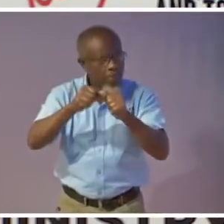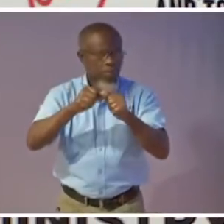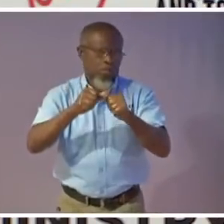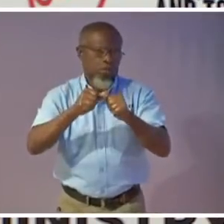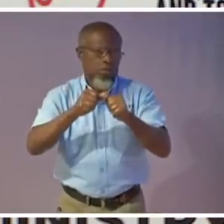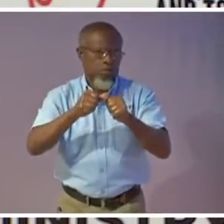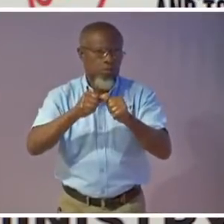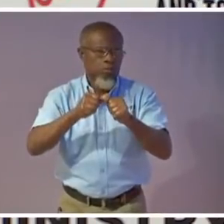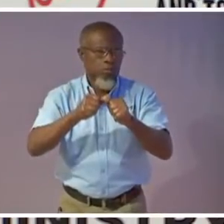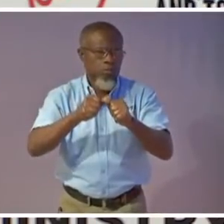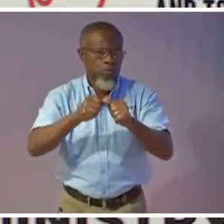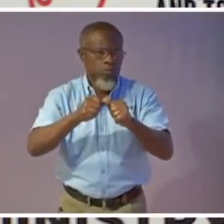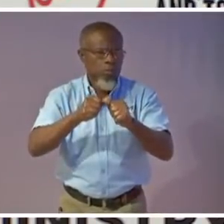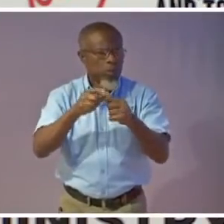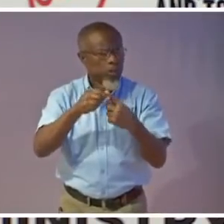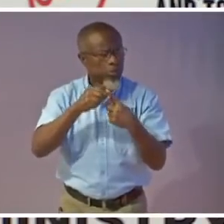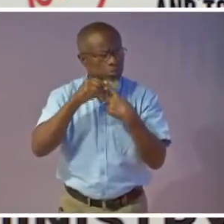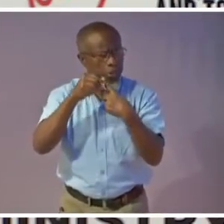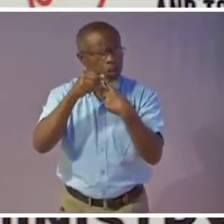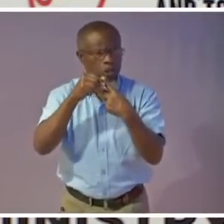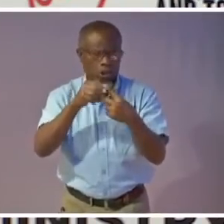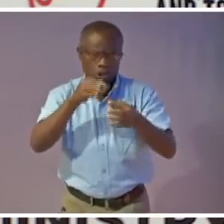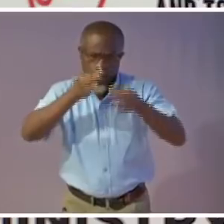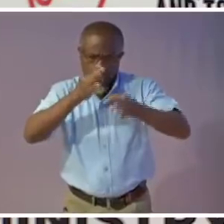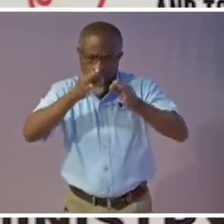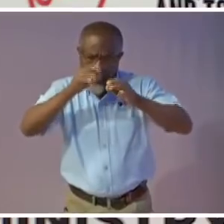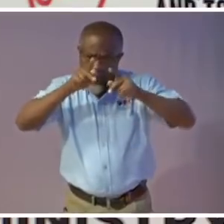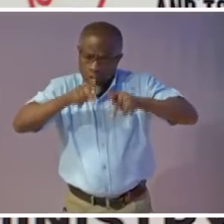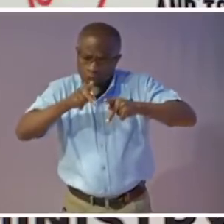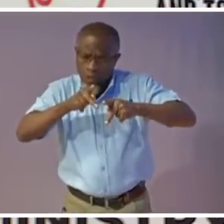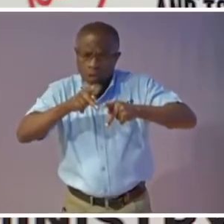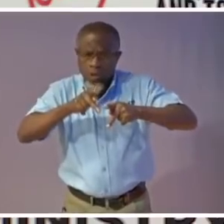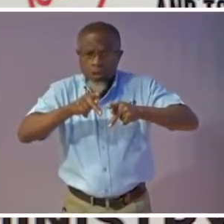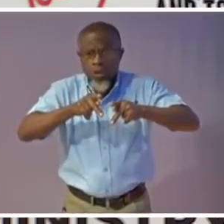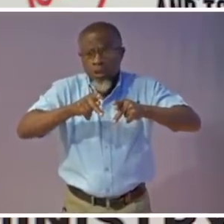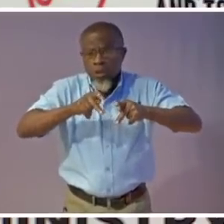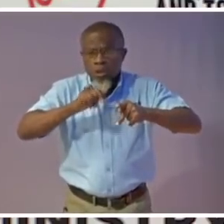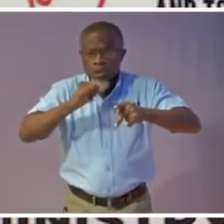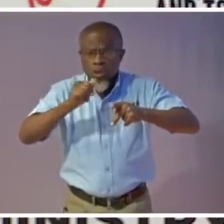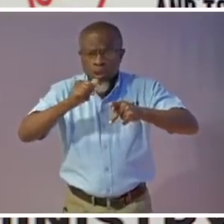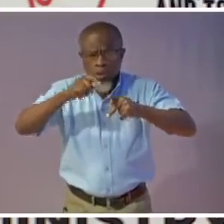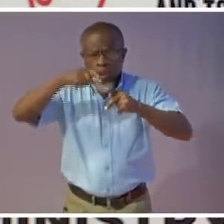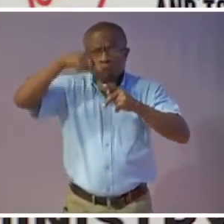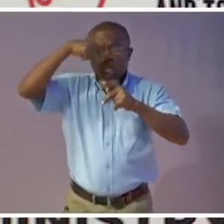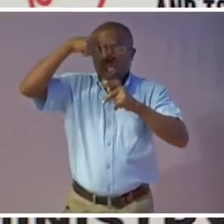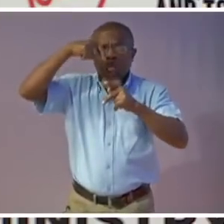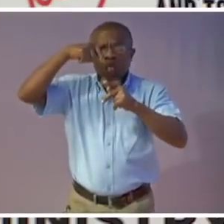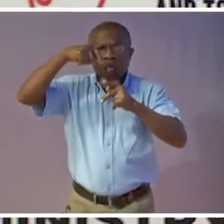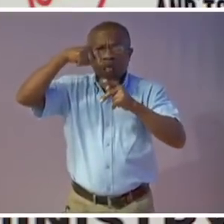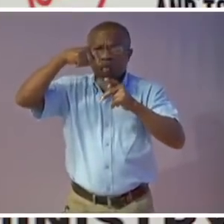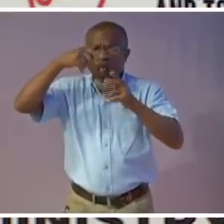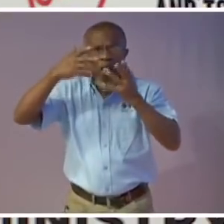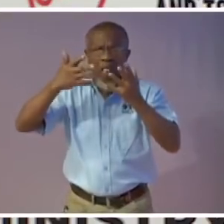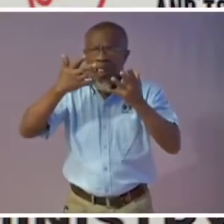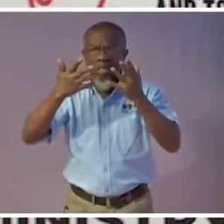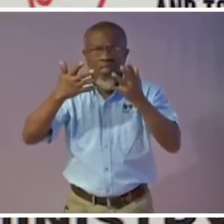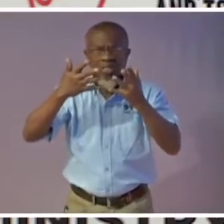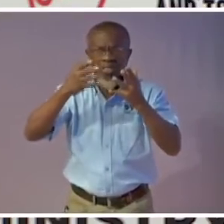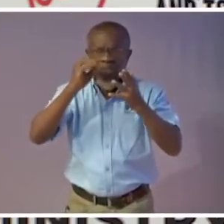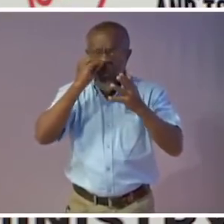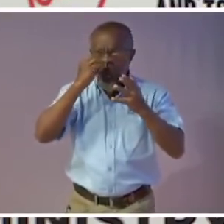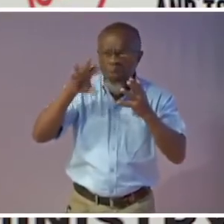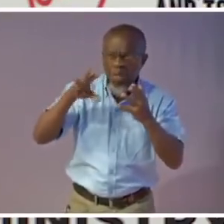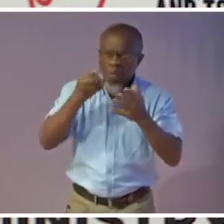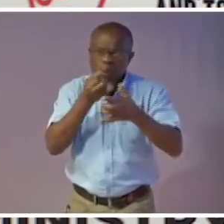described, especially if the person at home does not take the swab properly, and 2, if you